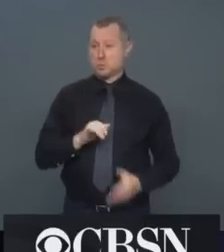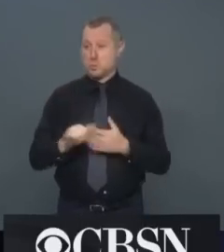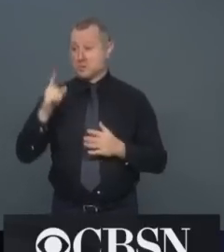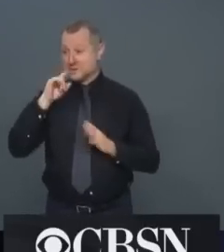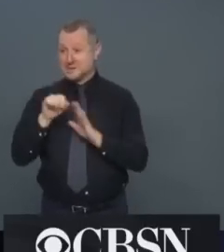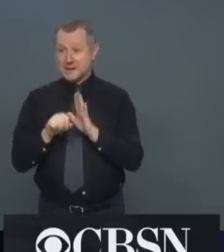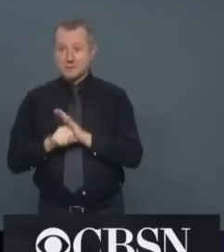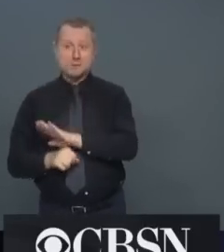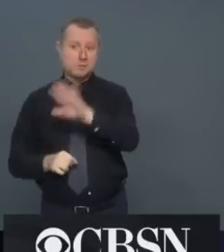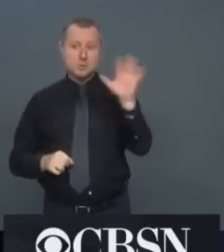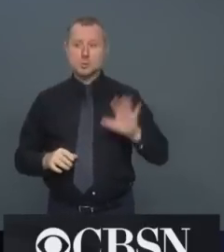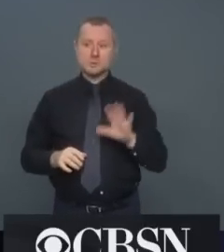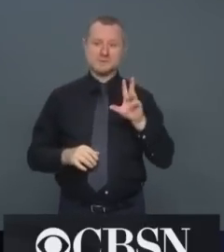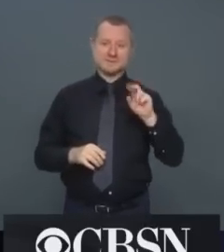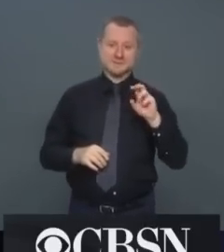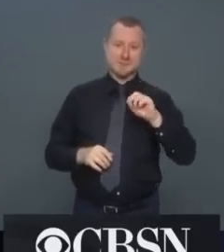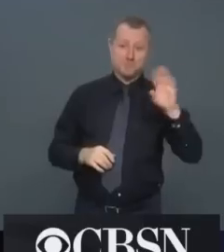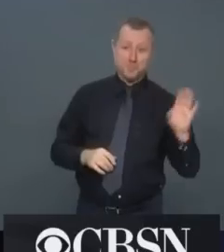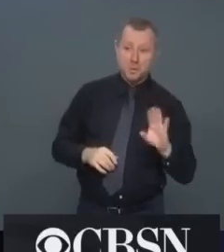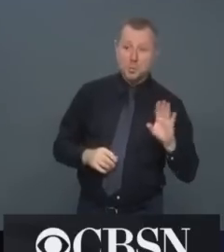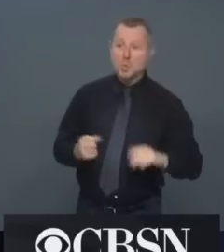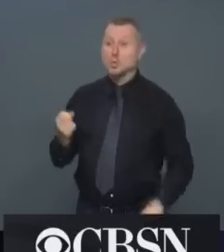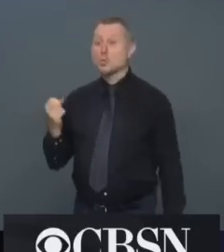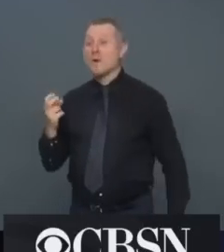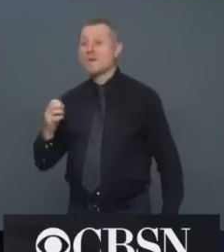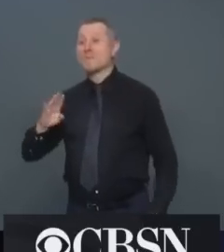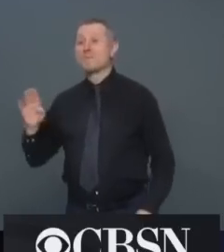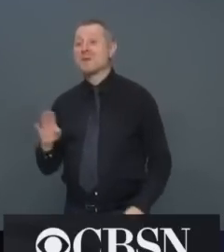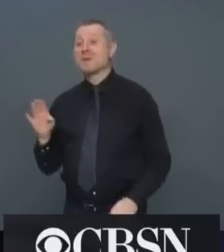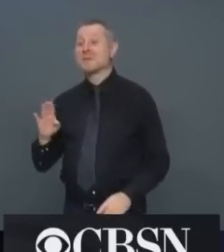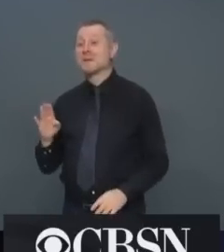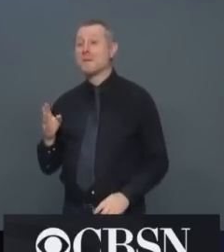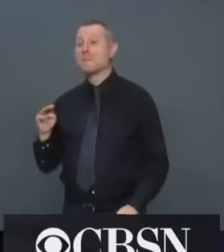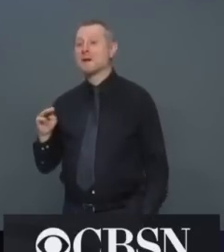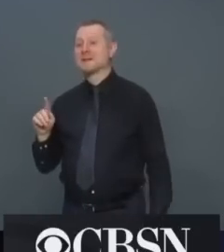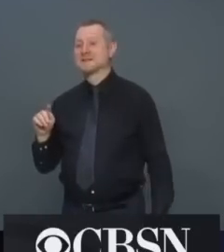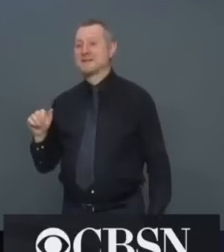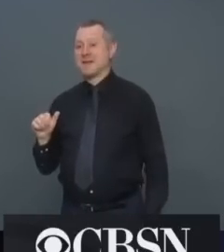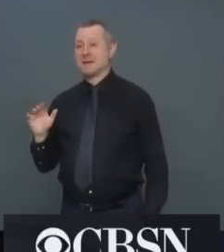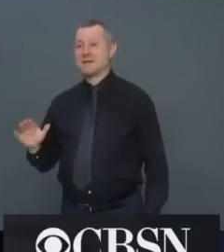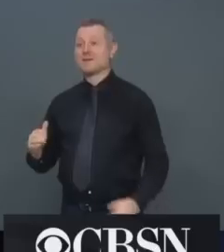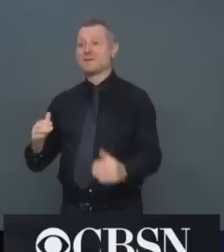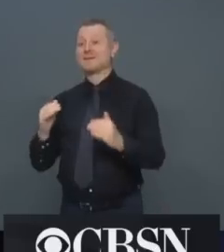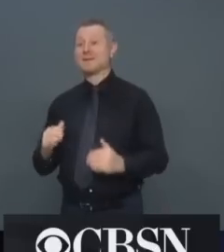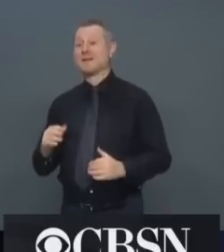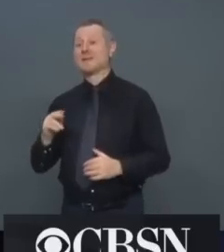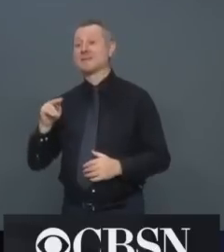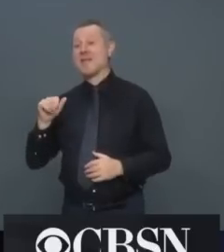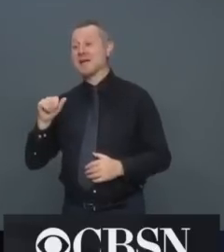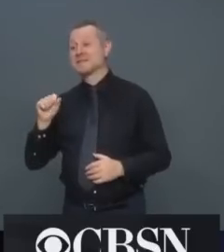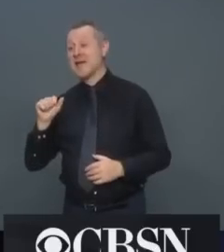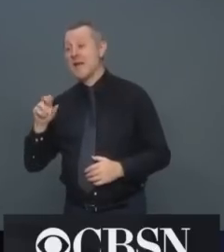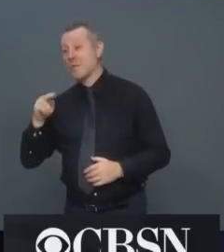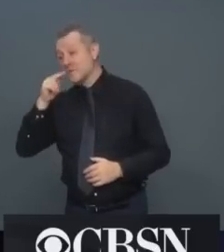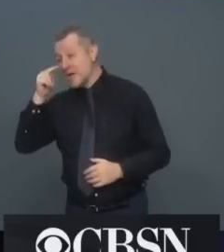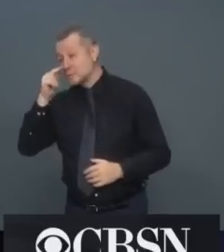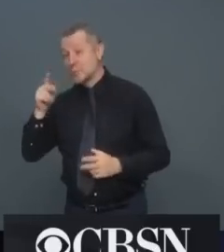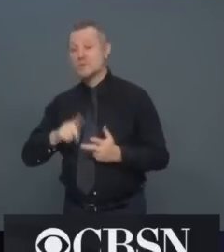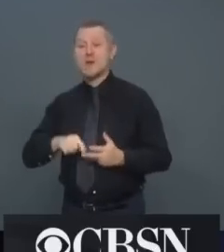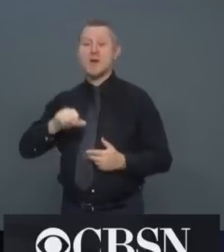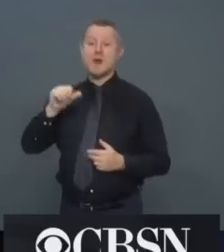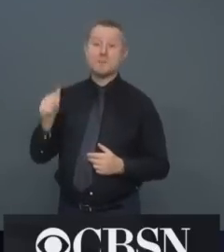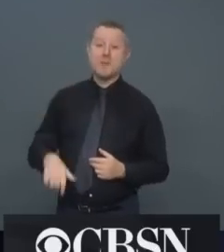about 12 for the MTA. You then have Nassau, Albany, Buffalo, New York City. It's about $50 billion.